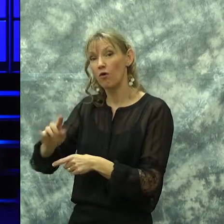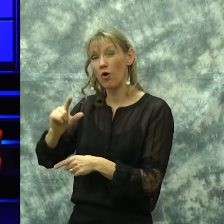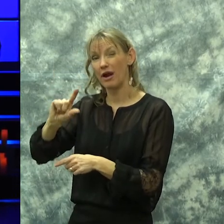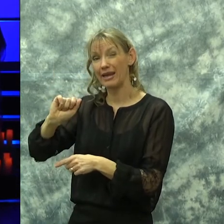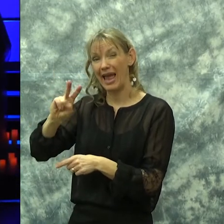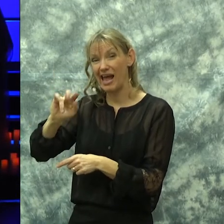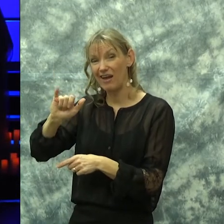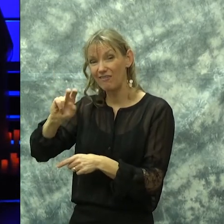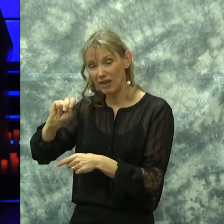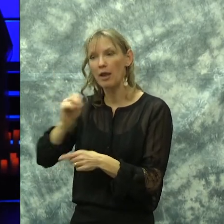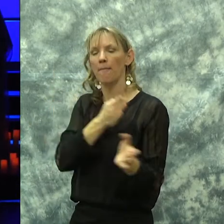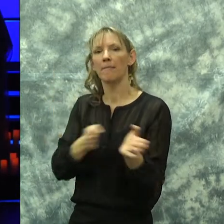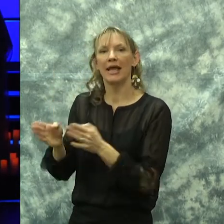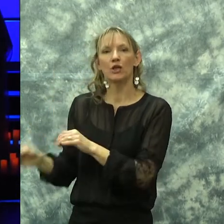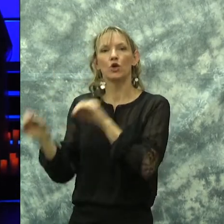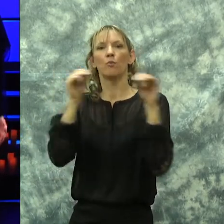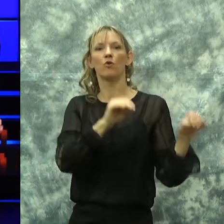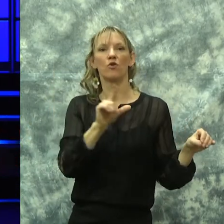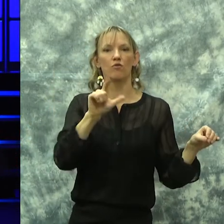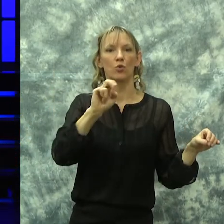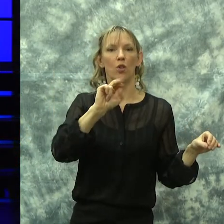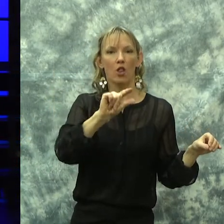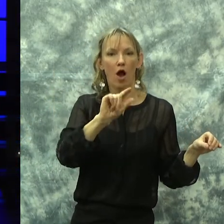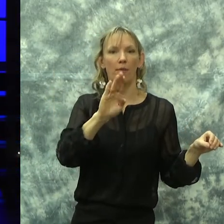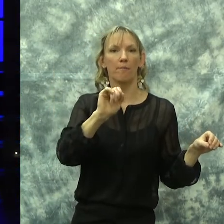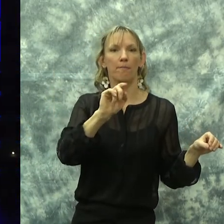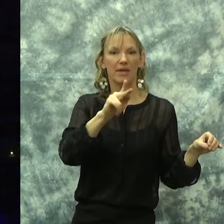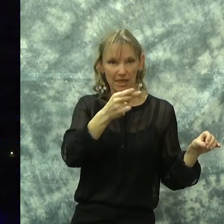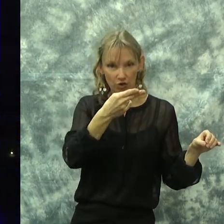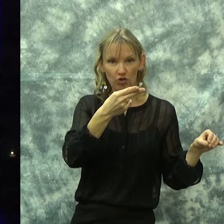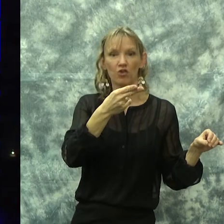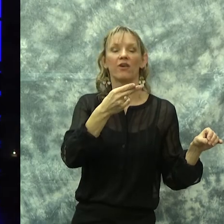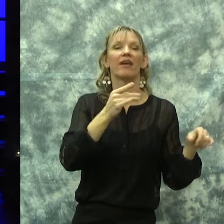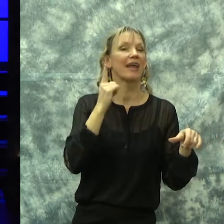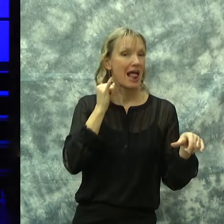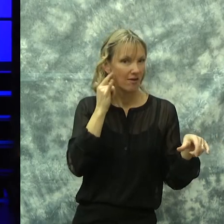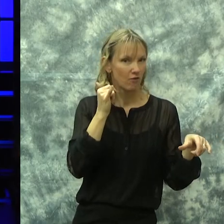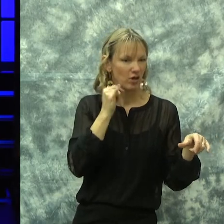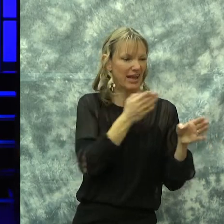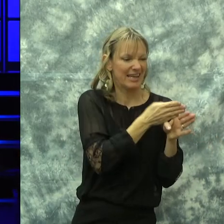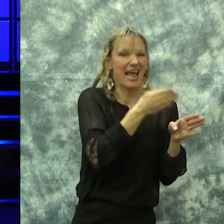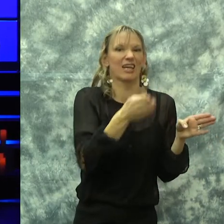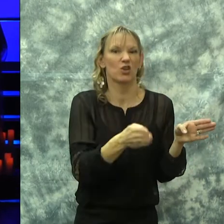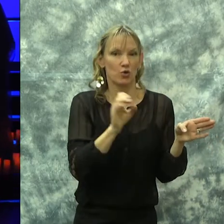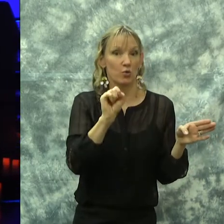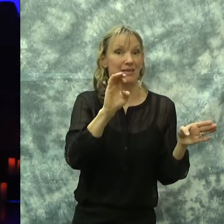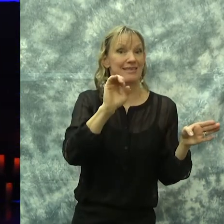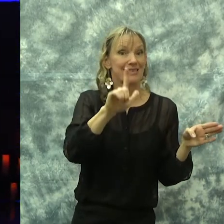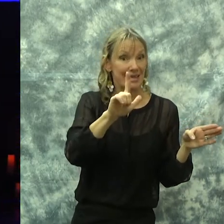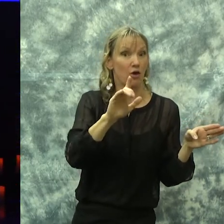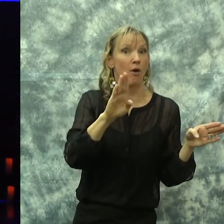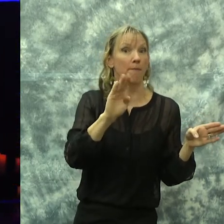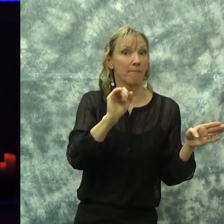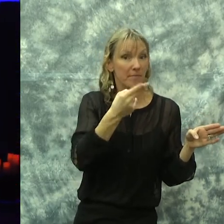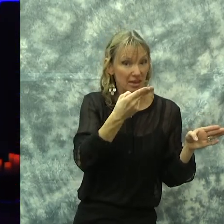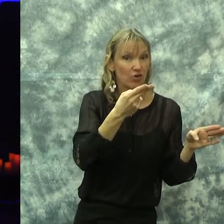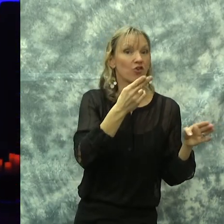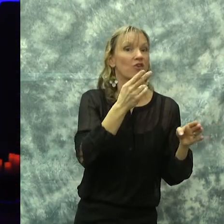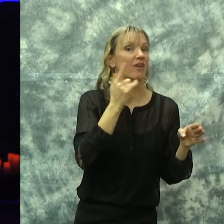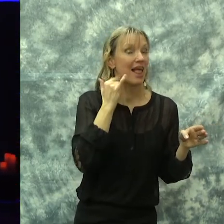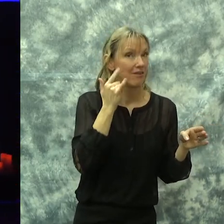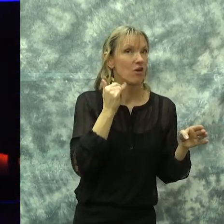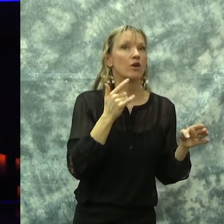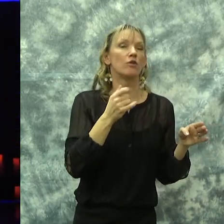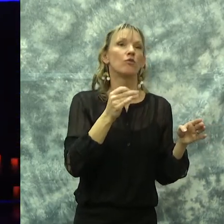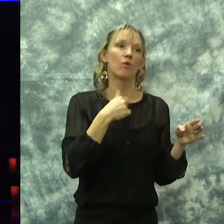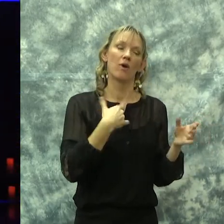Gavin, were going to move to Long Beach, California, which is adjacent to Seal Beach, California. And so as I was getting the job, I would commute